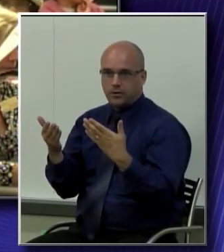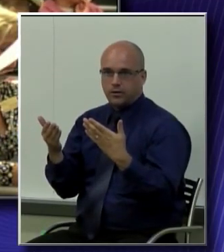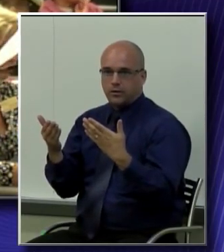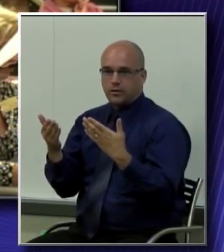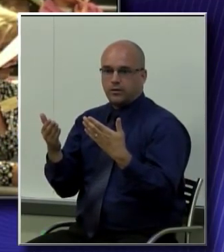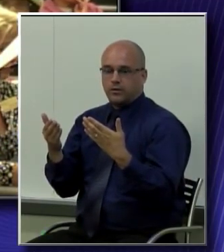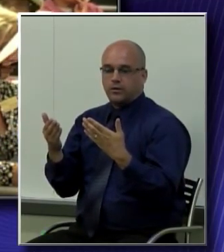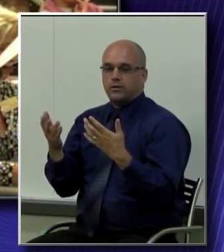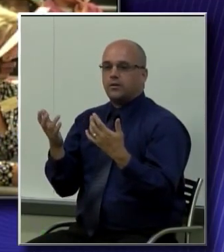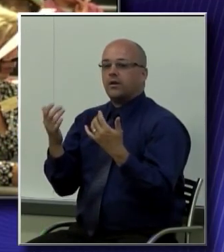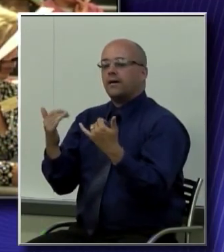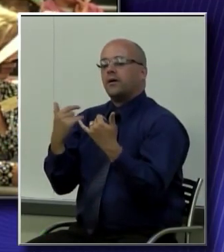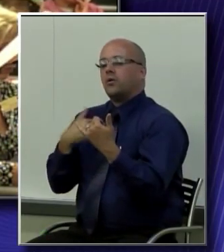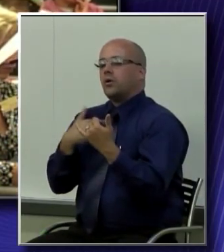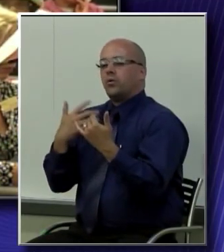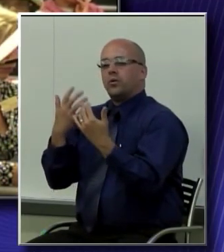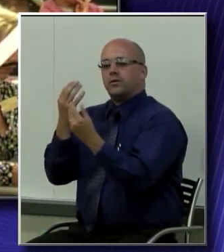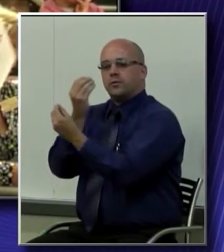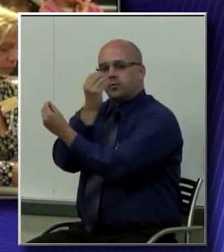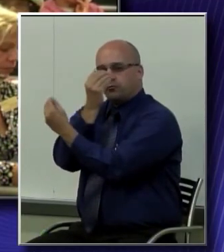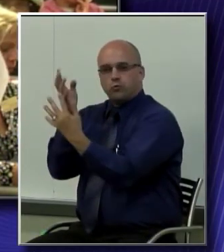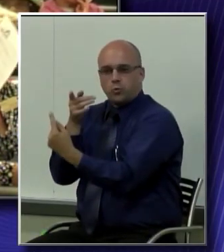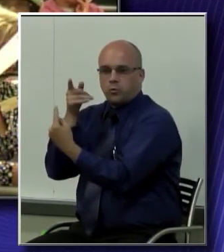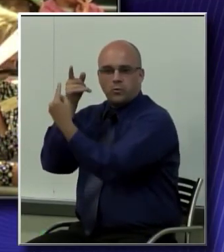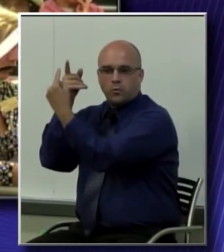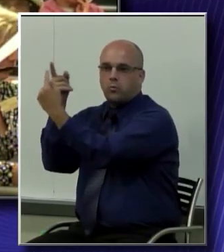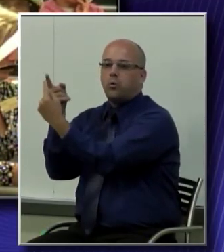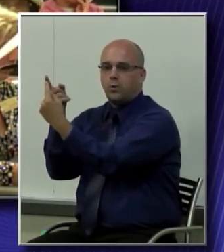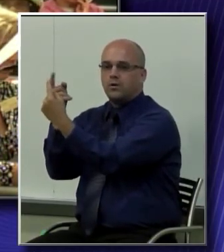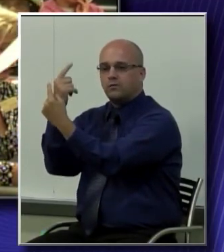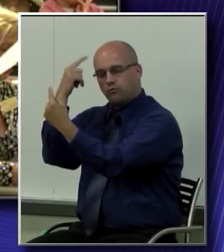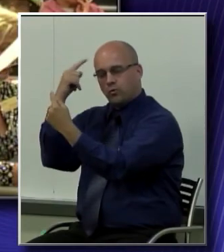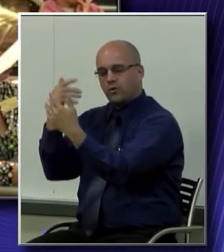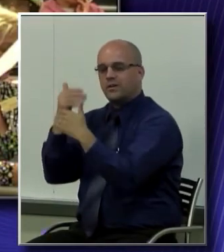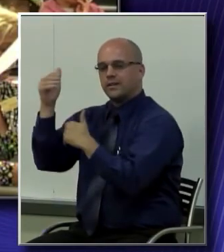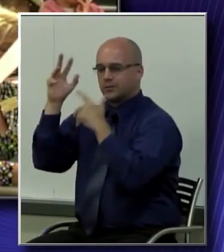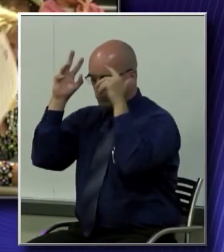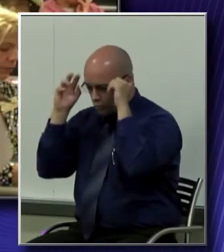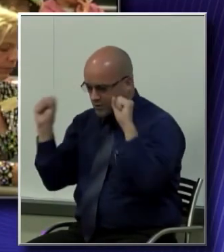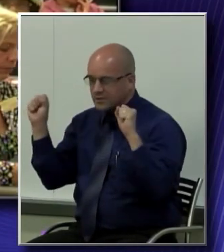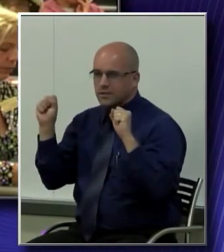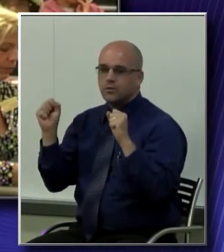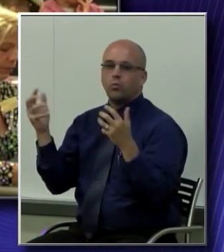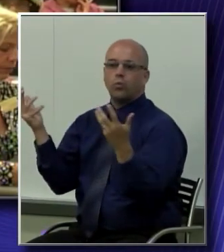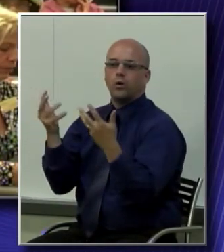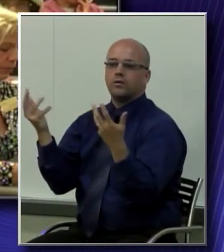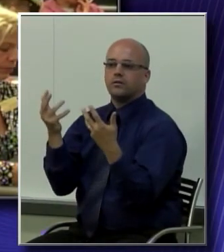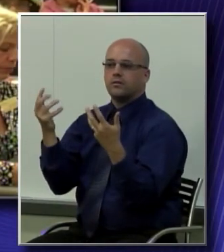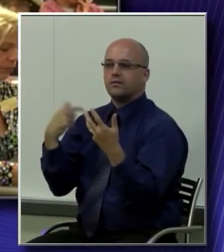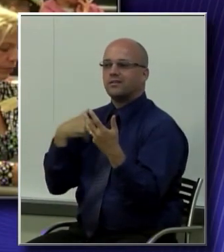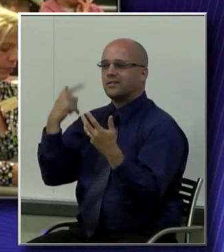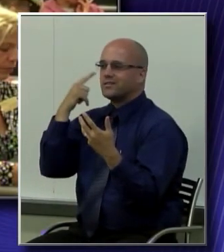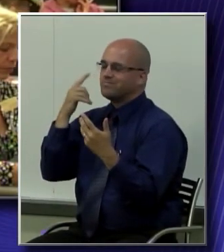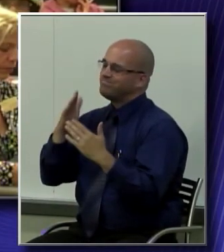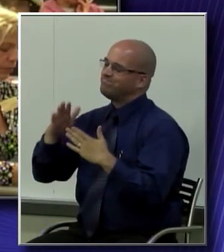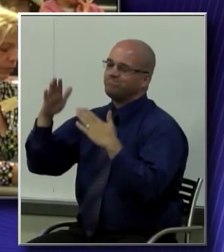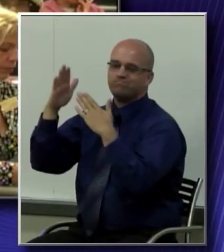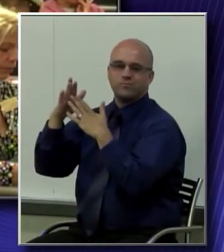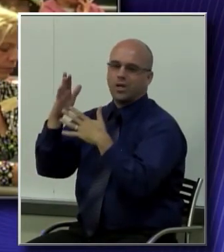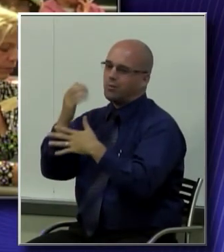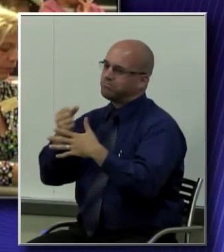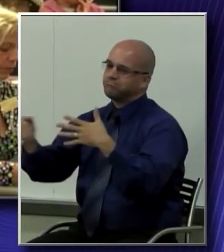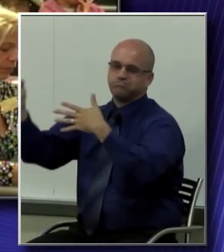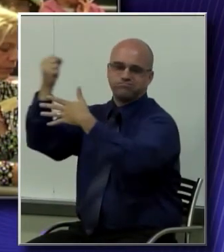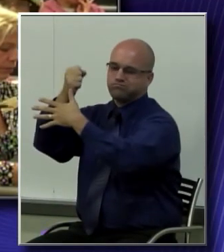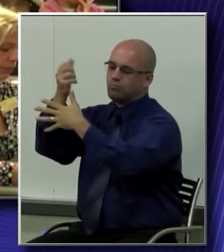And one of the things I really would like to point out that I would like to see in the next president, I think that one of their highest priorities should be